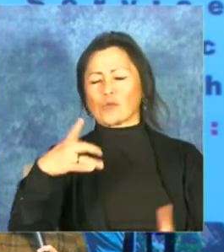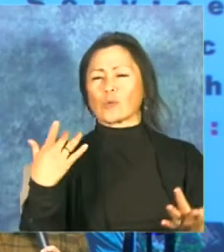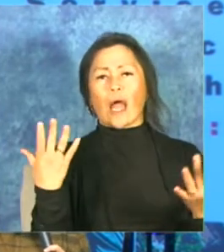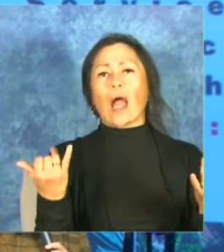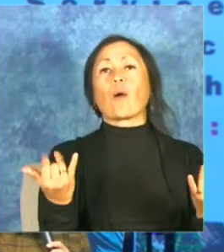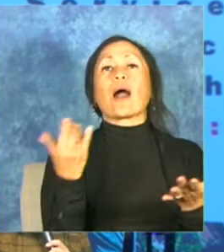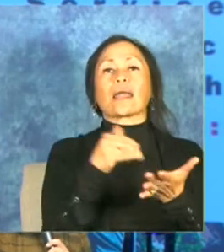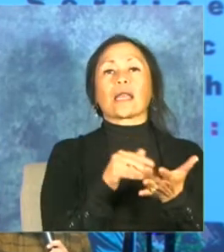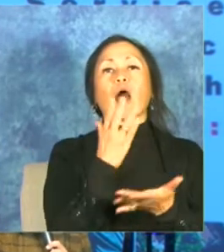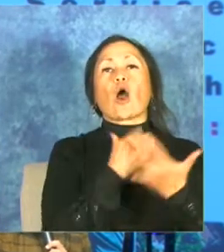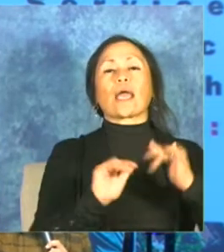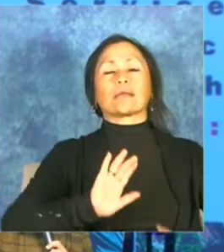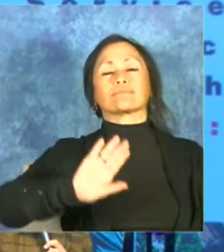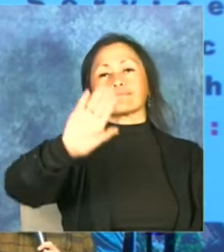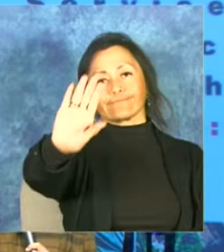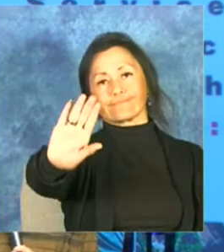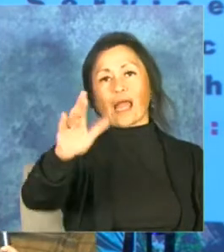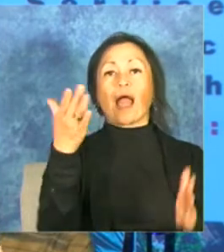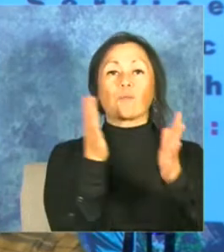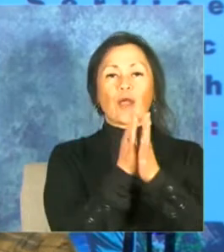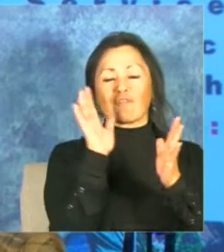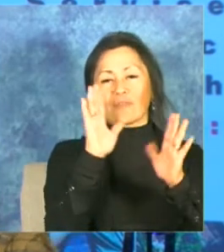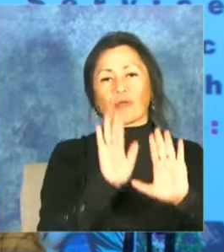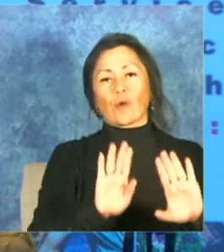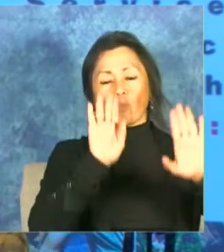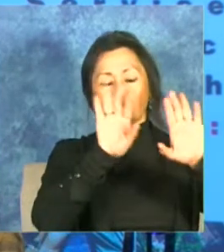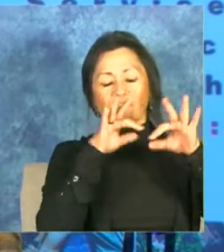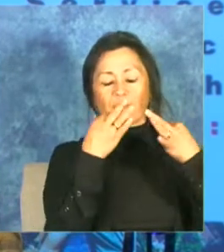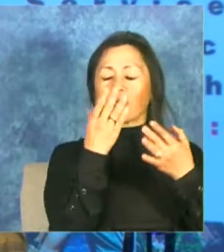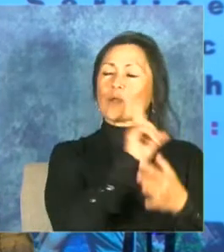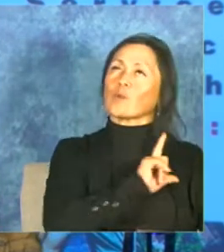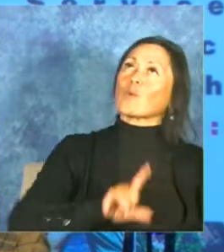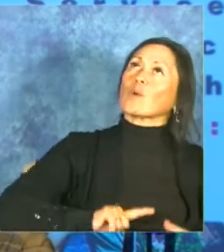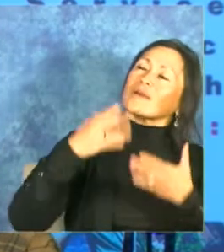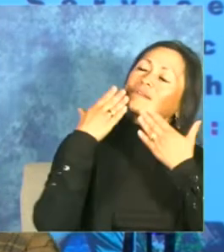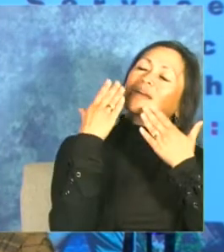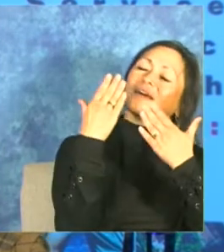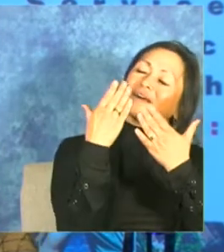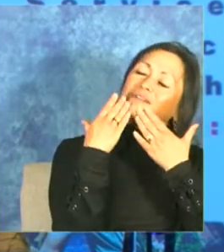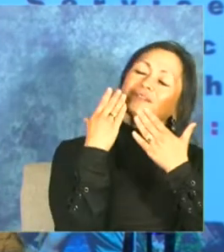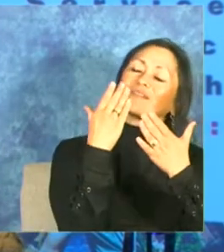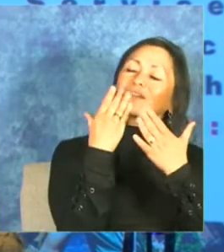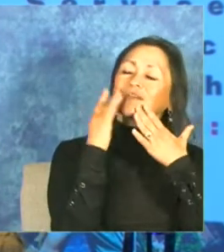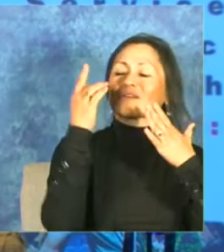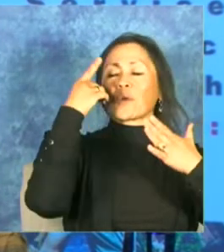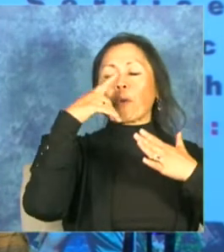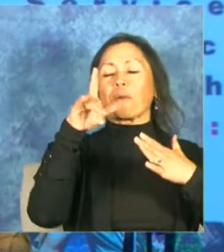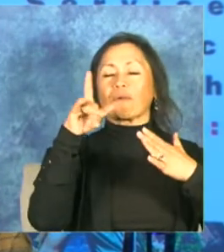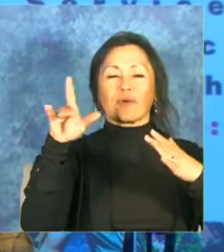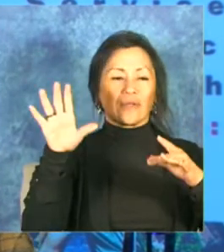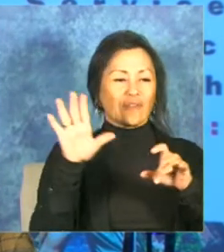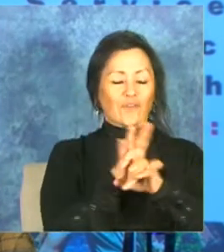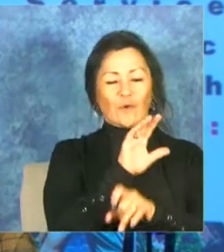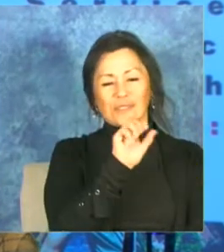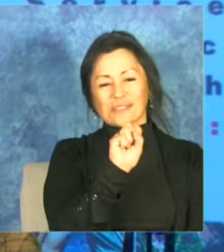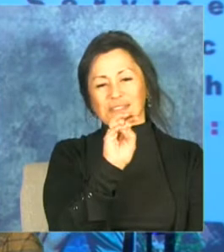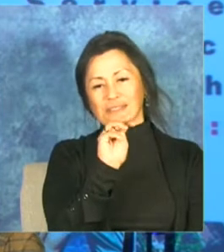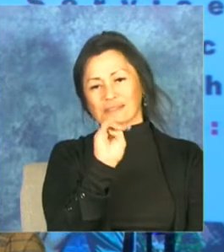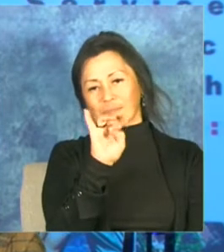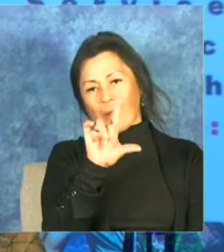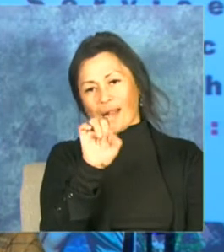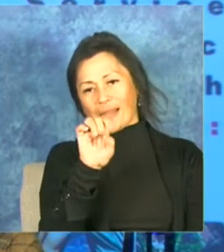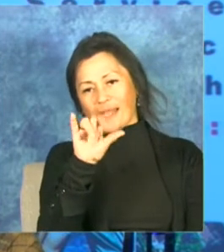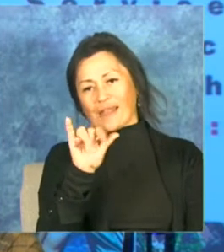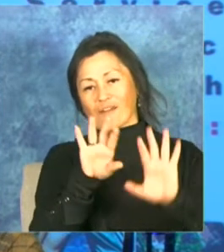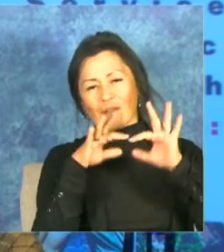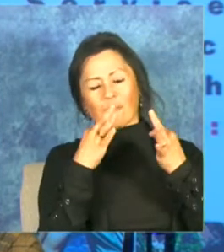hand again and pray for this great family? Lord, we thank you so much. I thank you for the entire Smiley family.